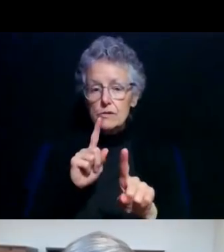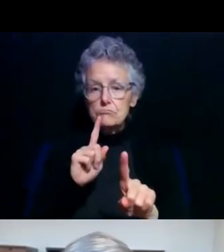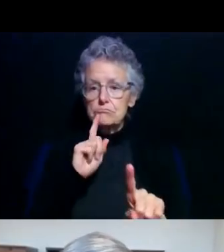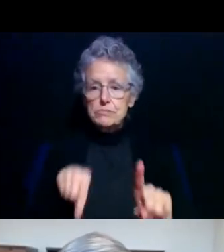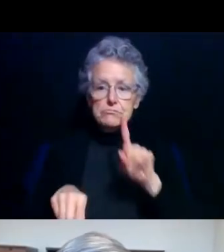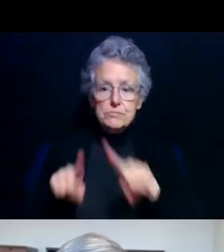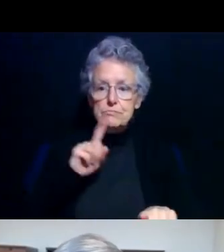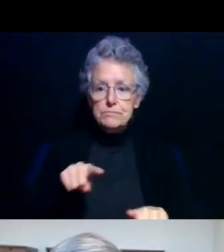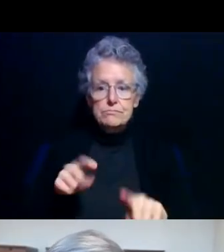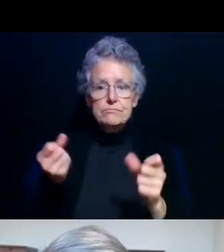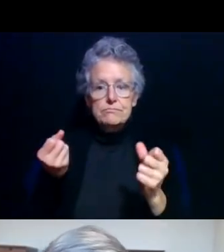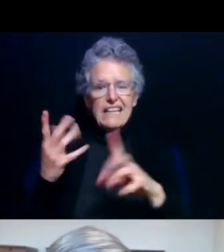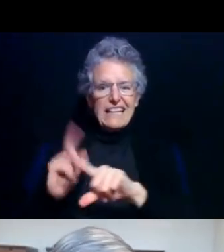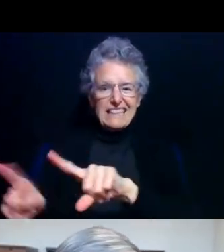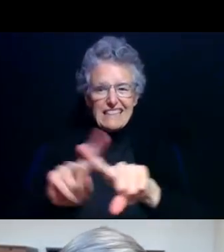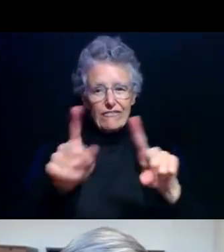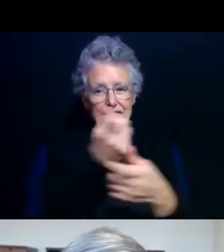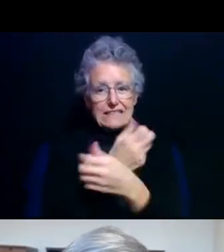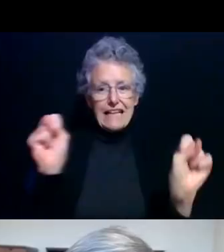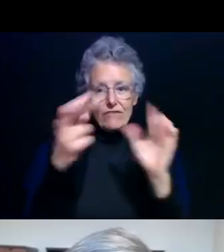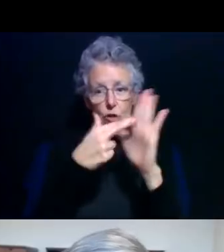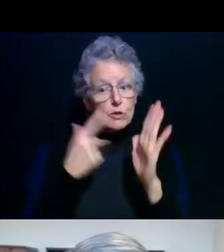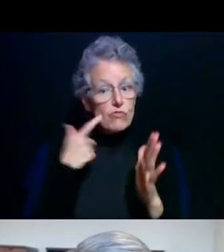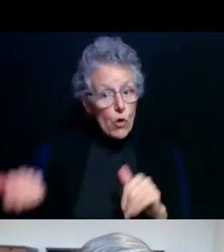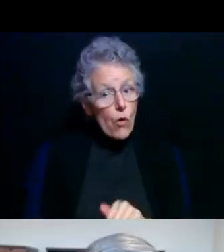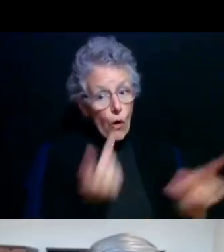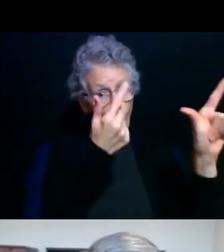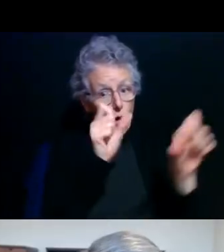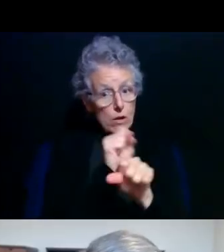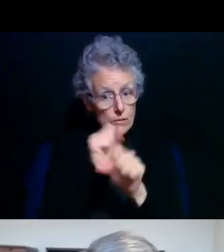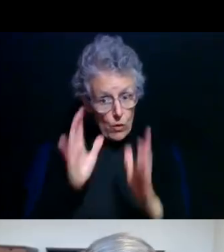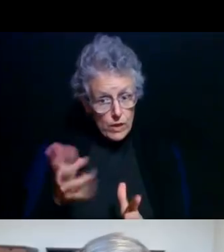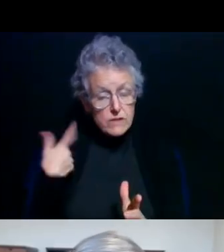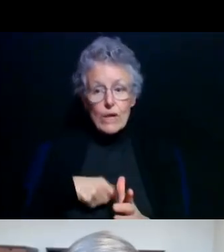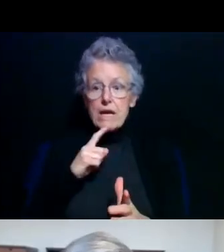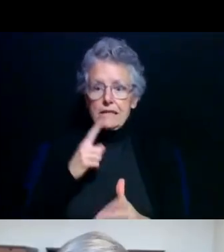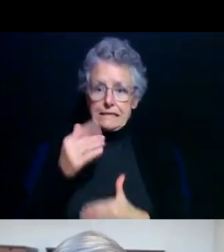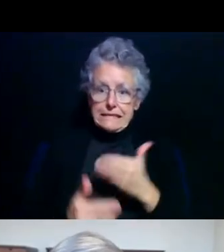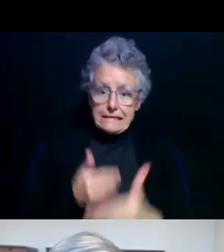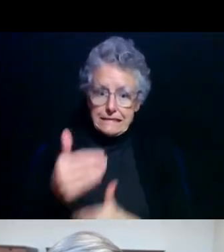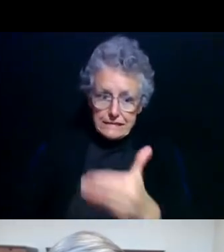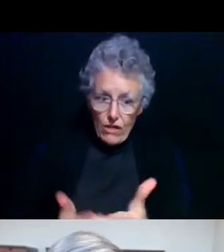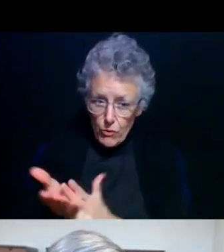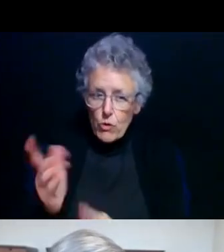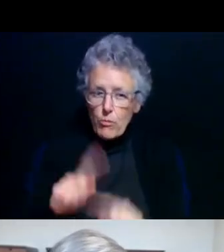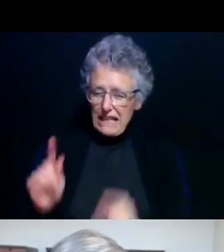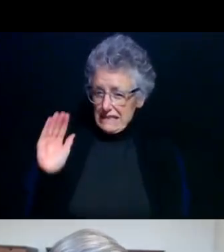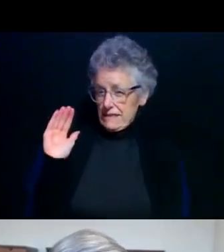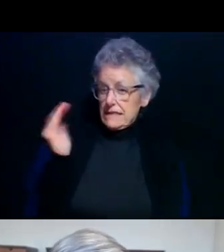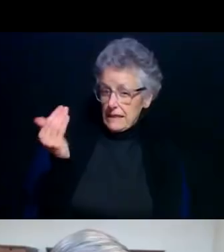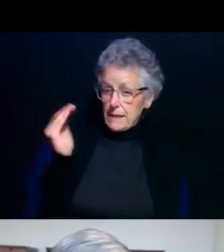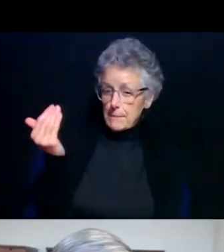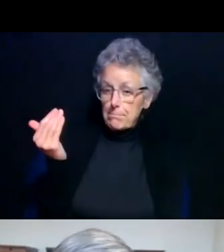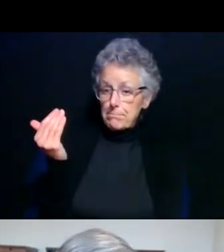of safety guidelines for all employees. And we are working our way through this, but it appears to be pretty